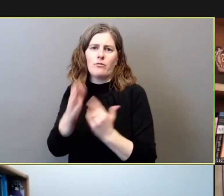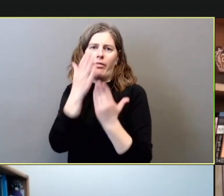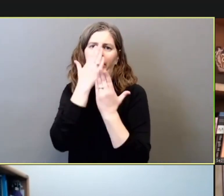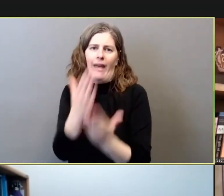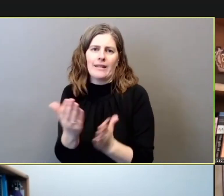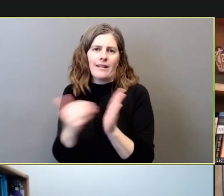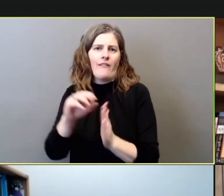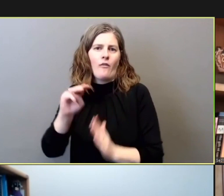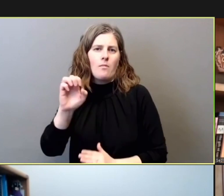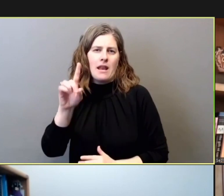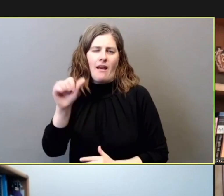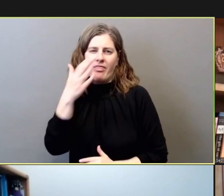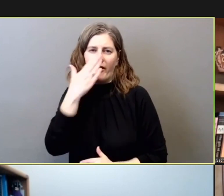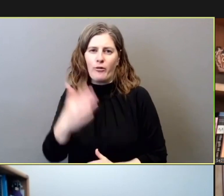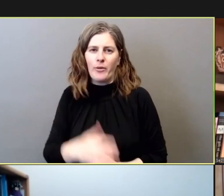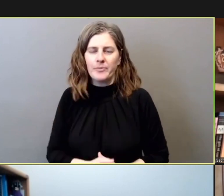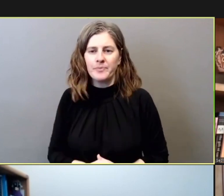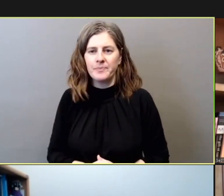thanks again for that.